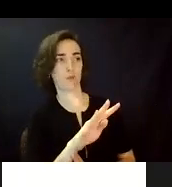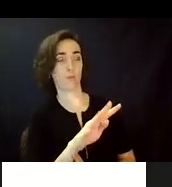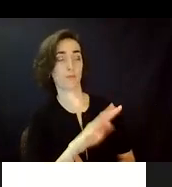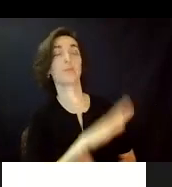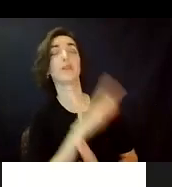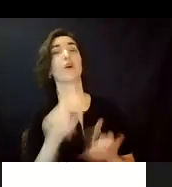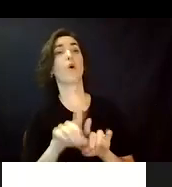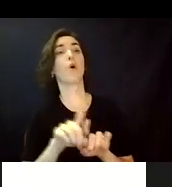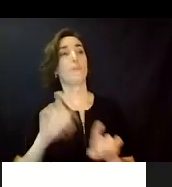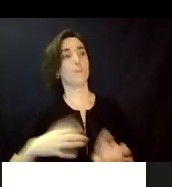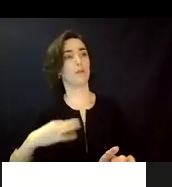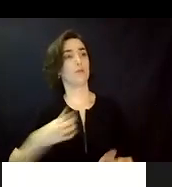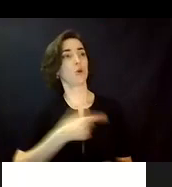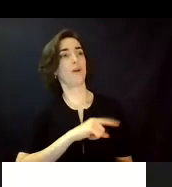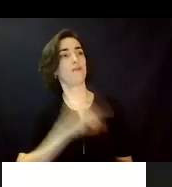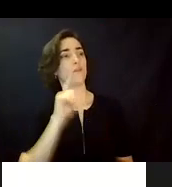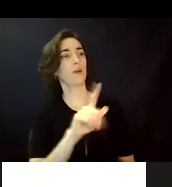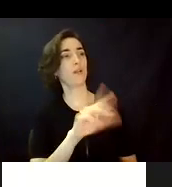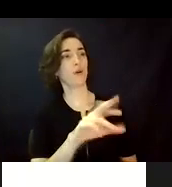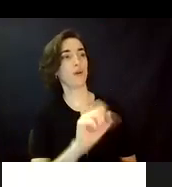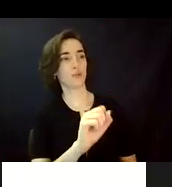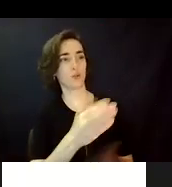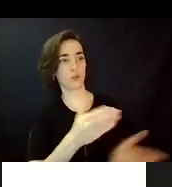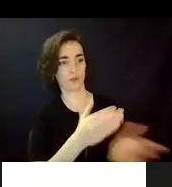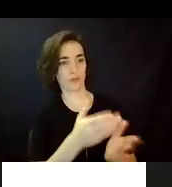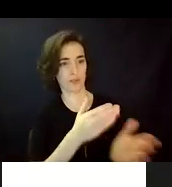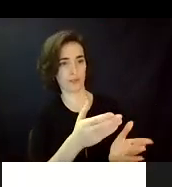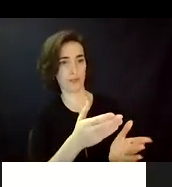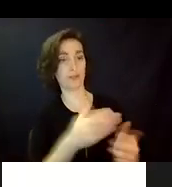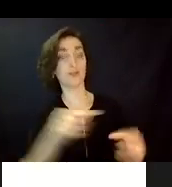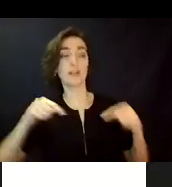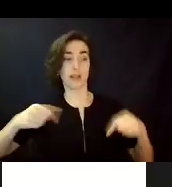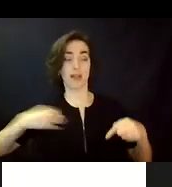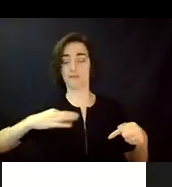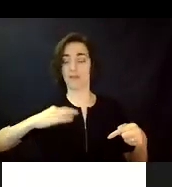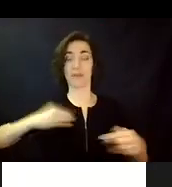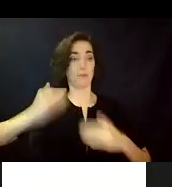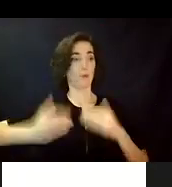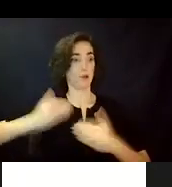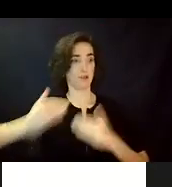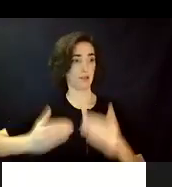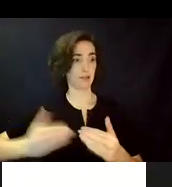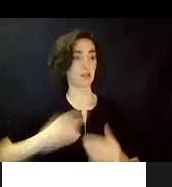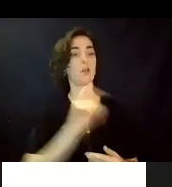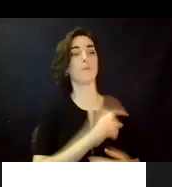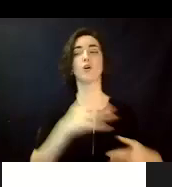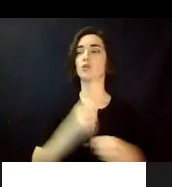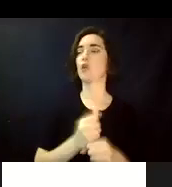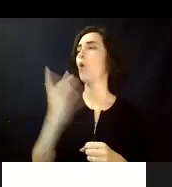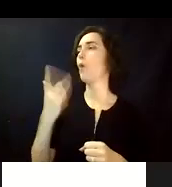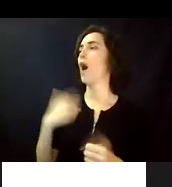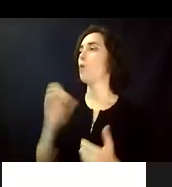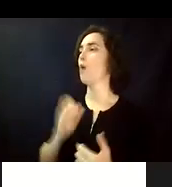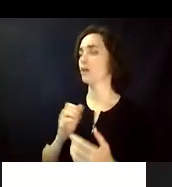for LRS services. And we have an application process where they have to submit a brief description of why they want to complete